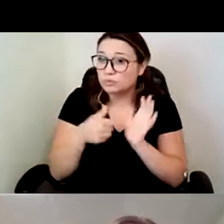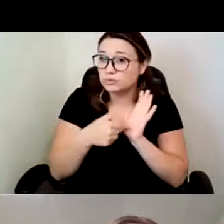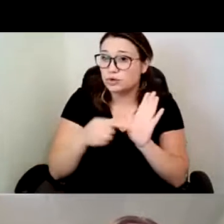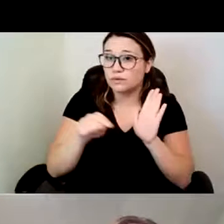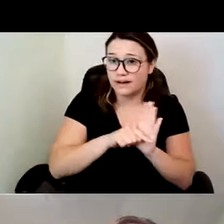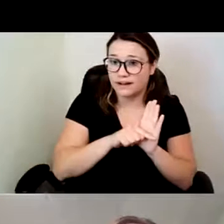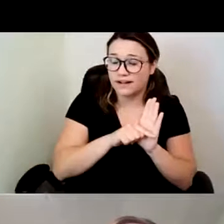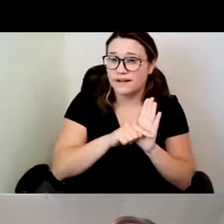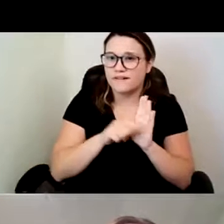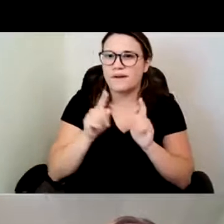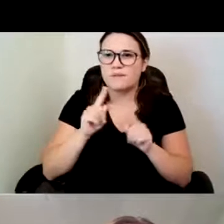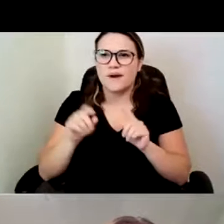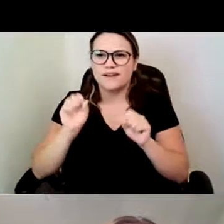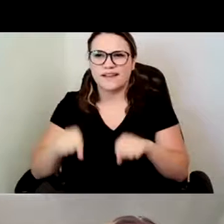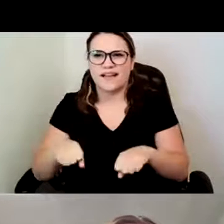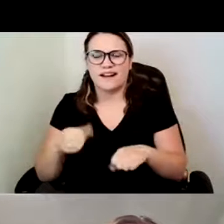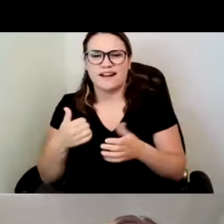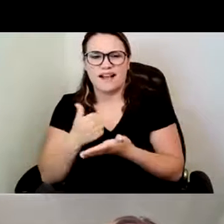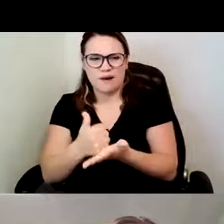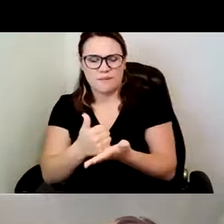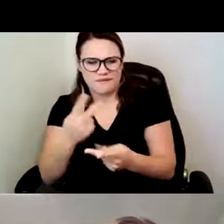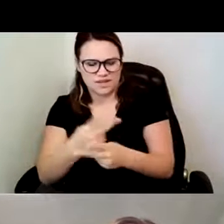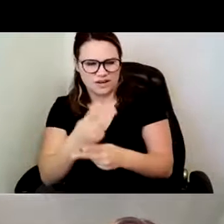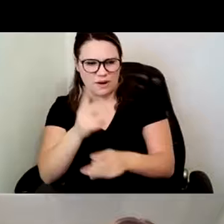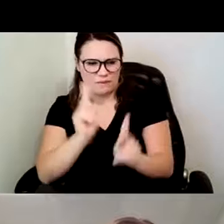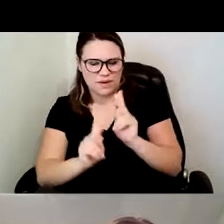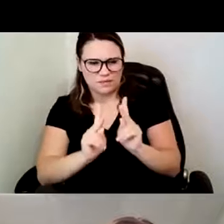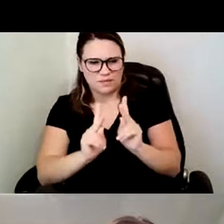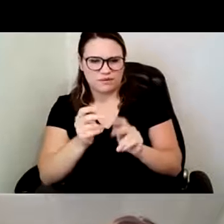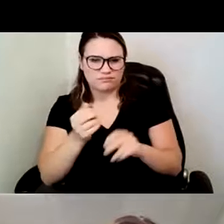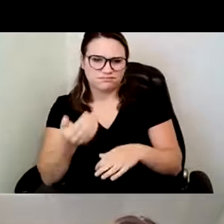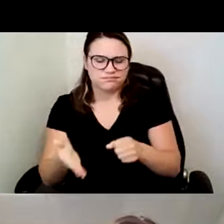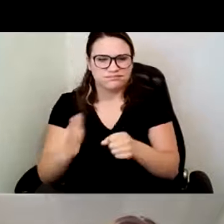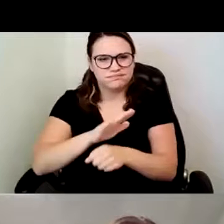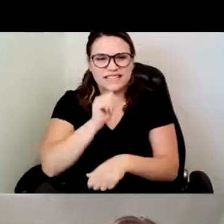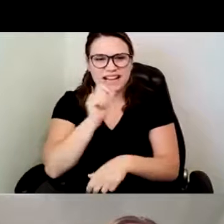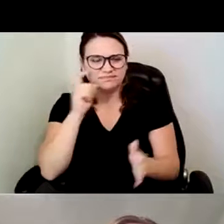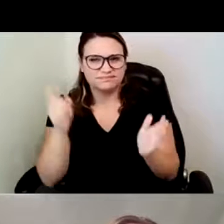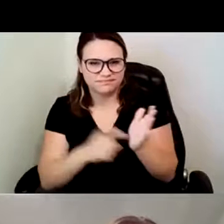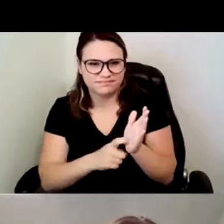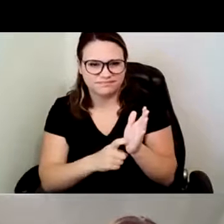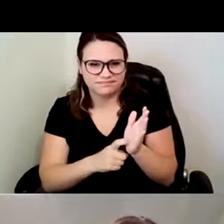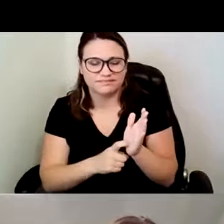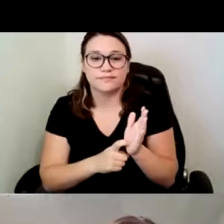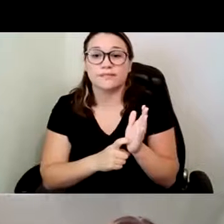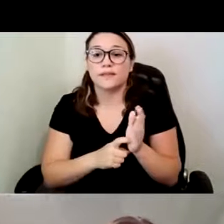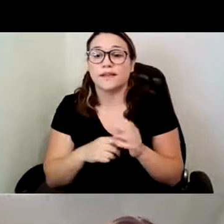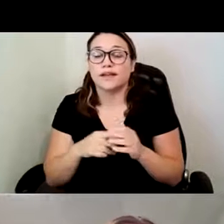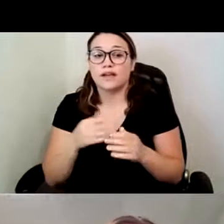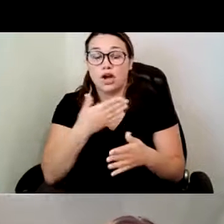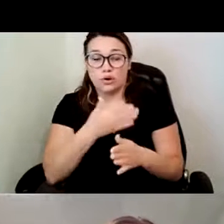identify substance misuse that may otherwise be overlooked. Across settings, early